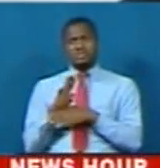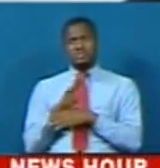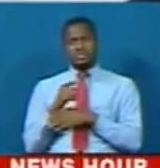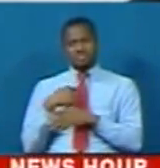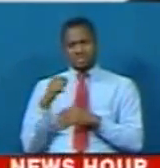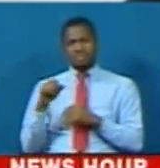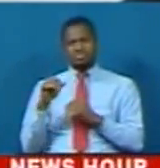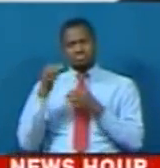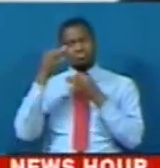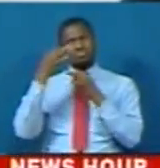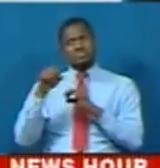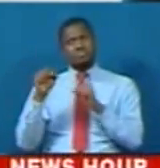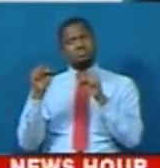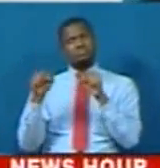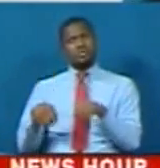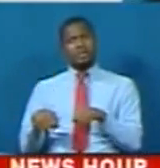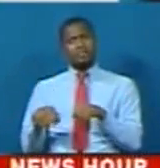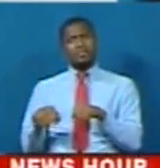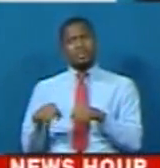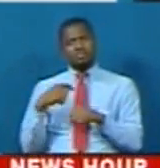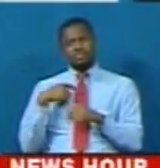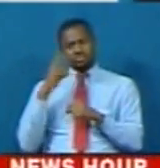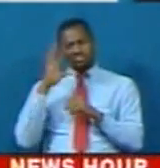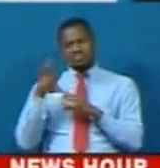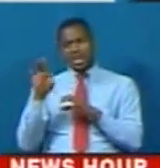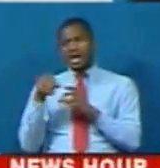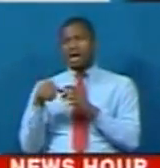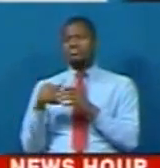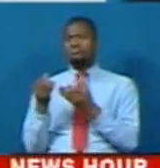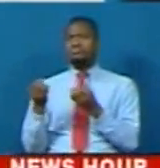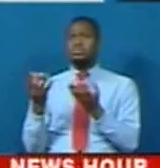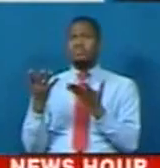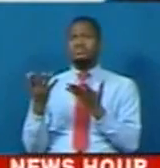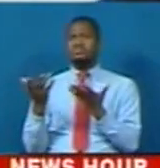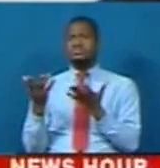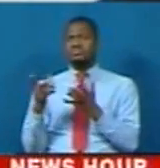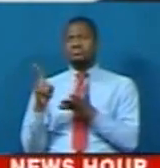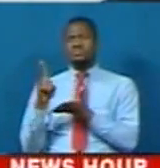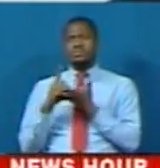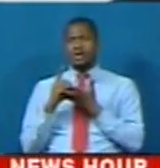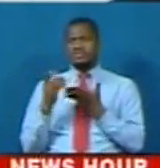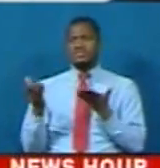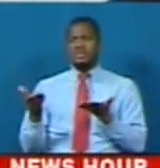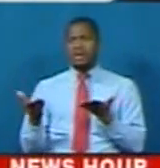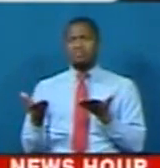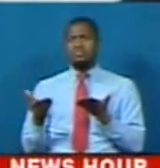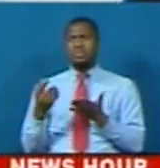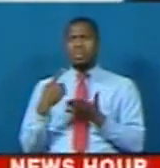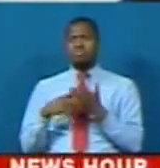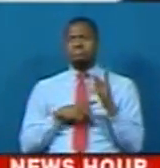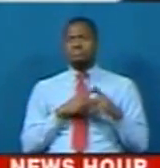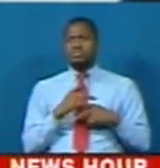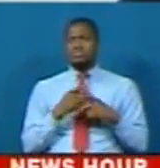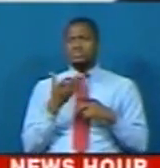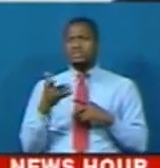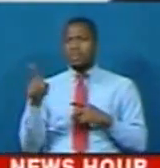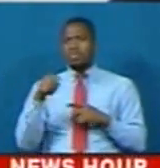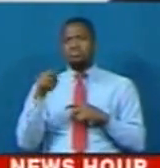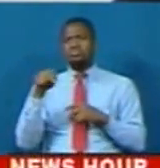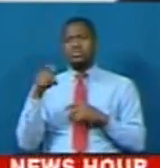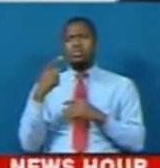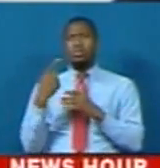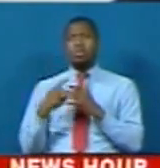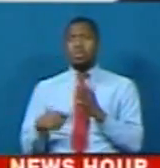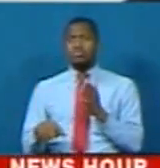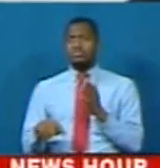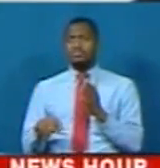business call we can take. We will find out how much is the demand in this market, what kind of vehicles people